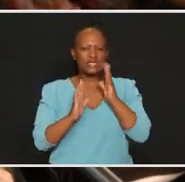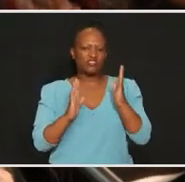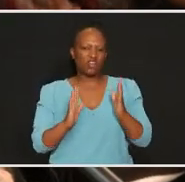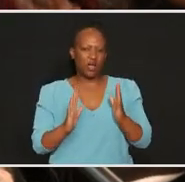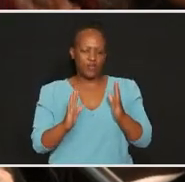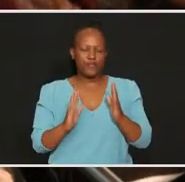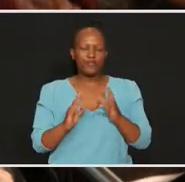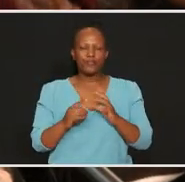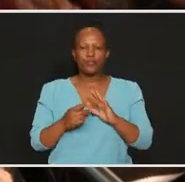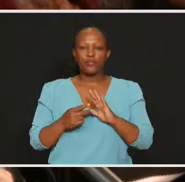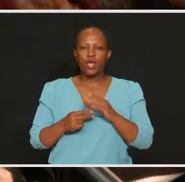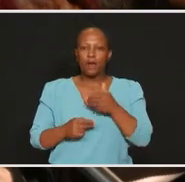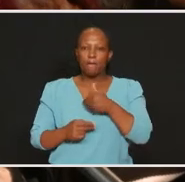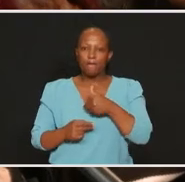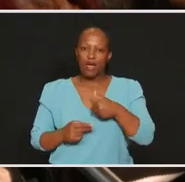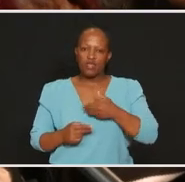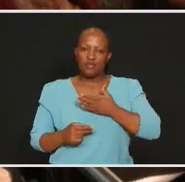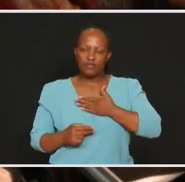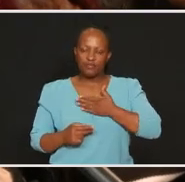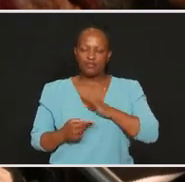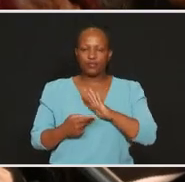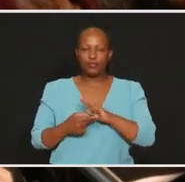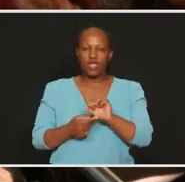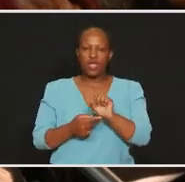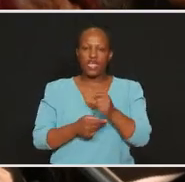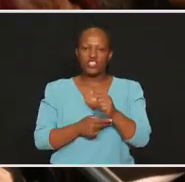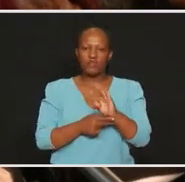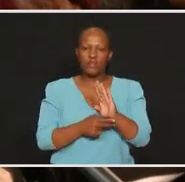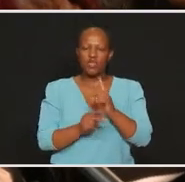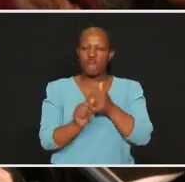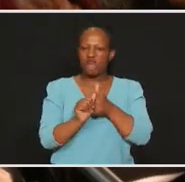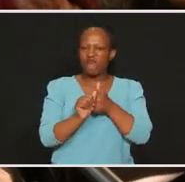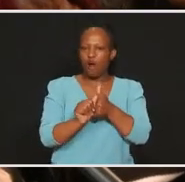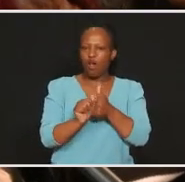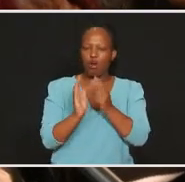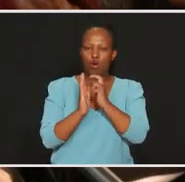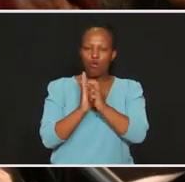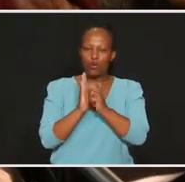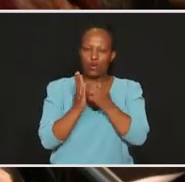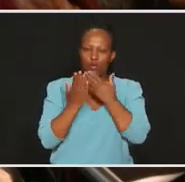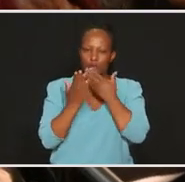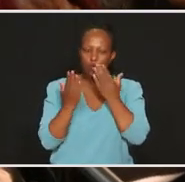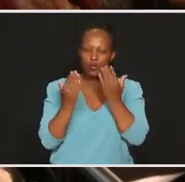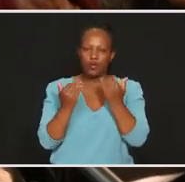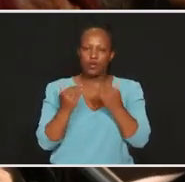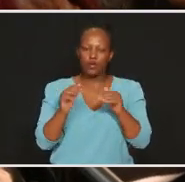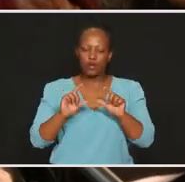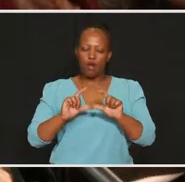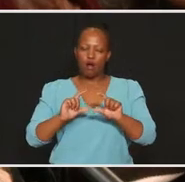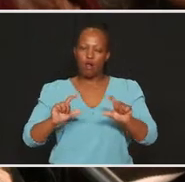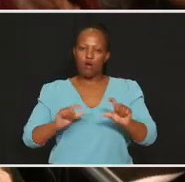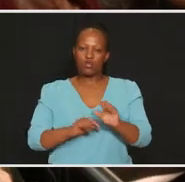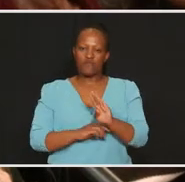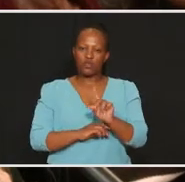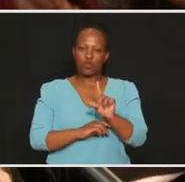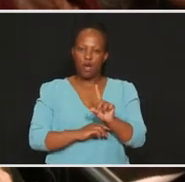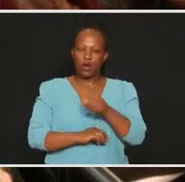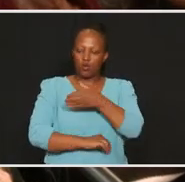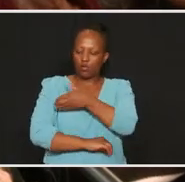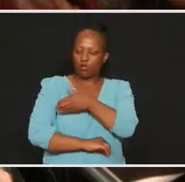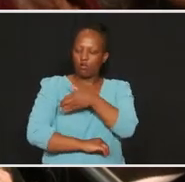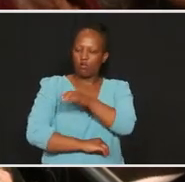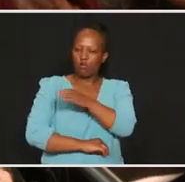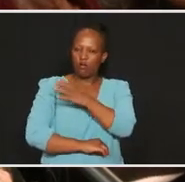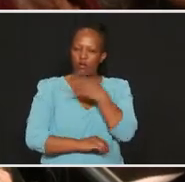and sgb members who don't follow the regulations the second part of close 41 will give the minister power to